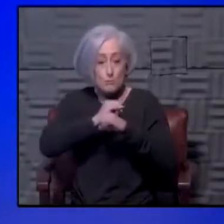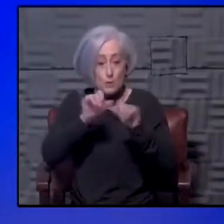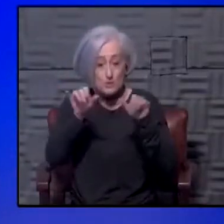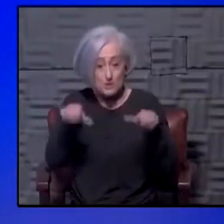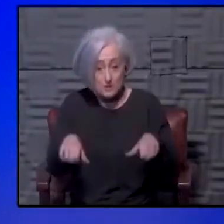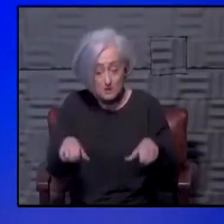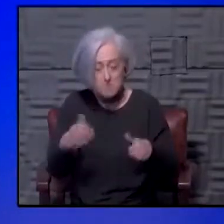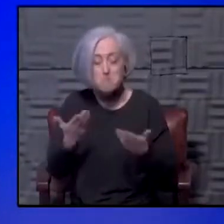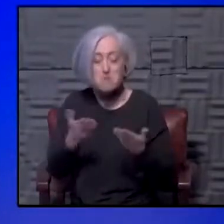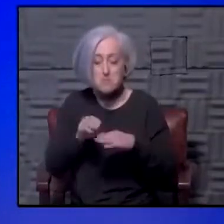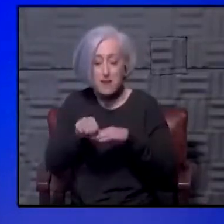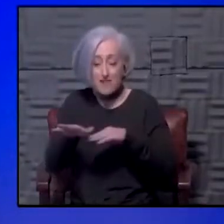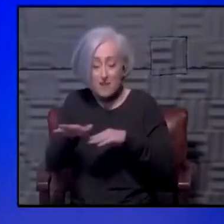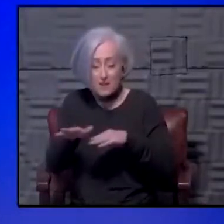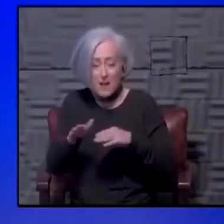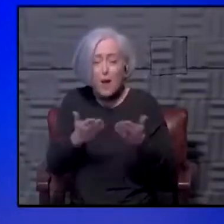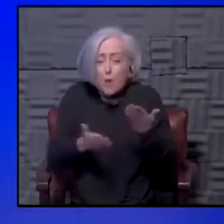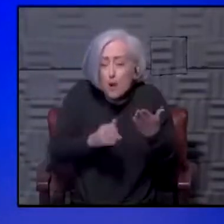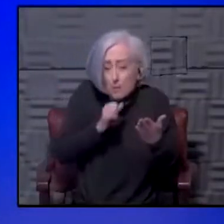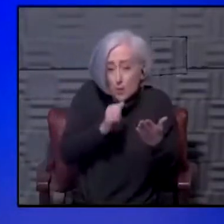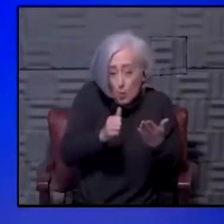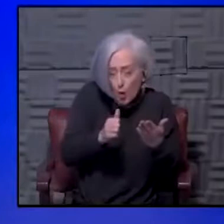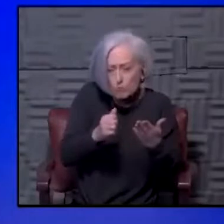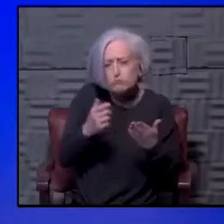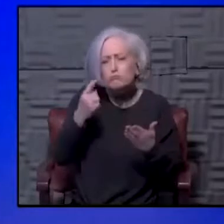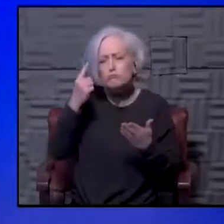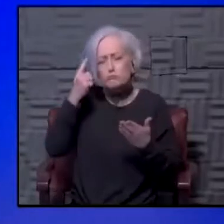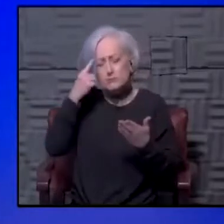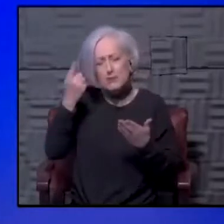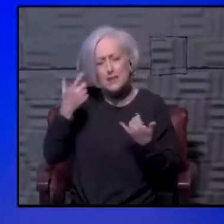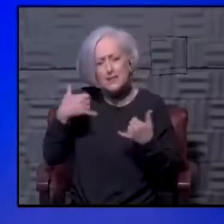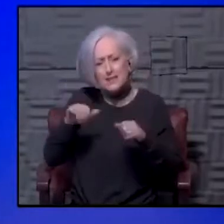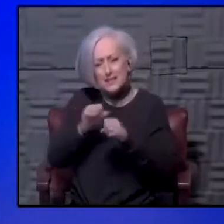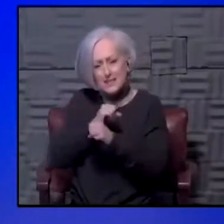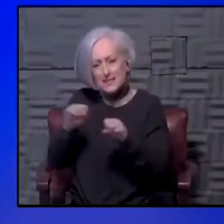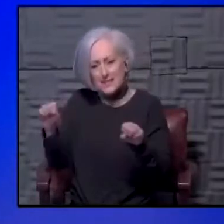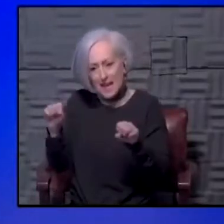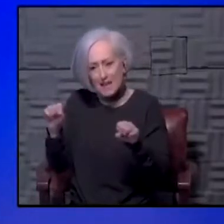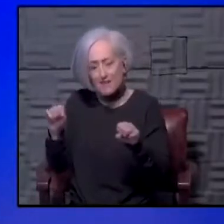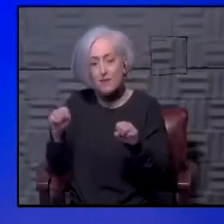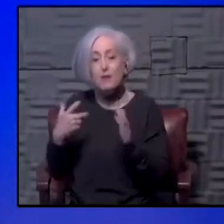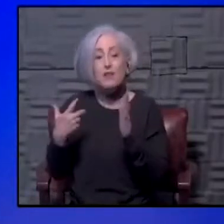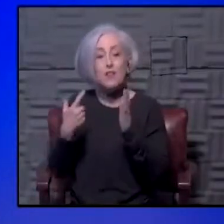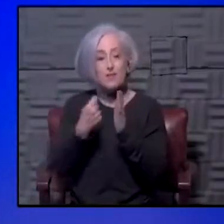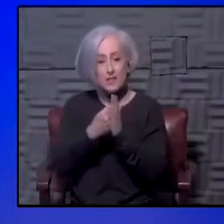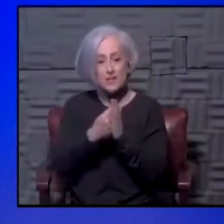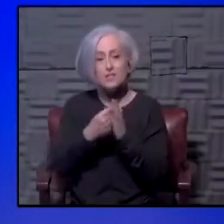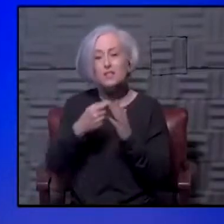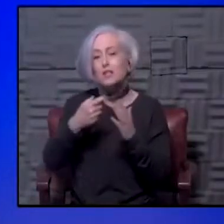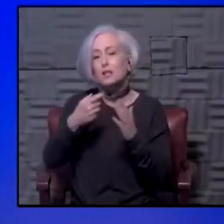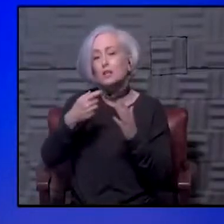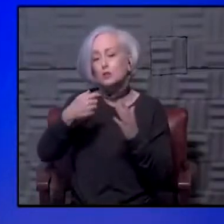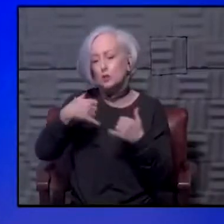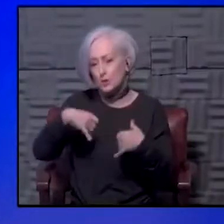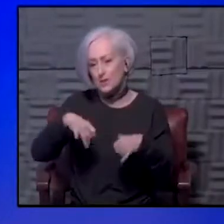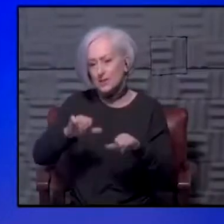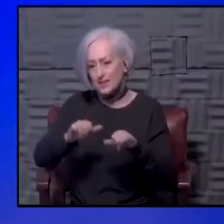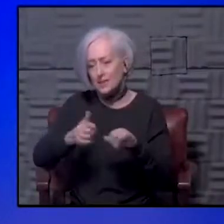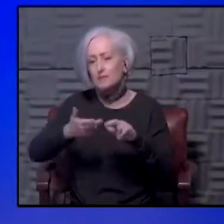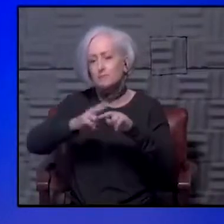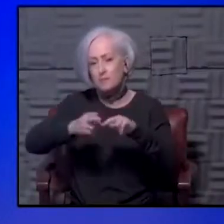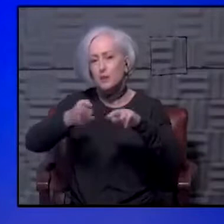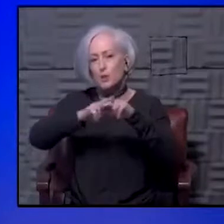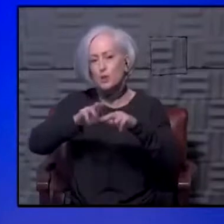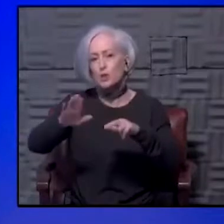effect. It probably won't. You're still going to be safe to get it. The vaccines probably should still mount an immune response from